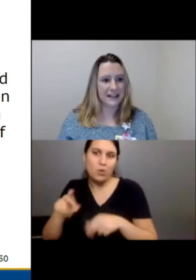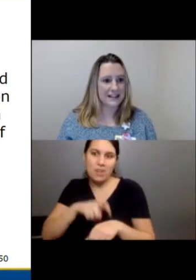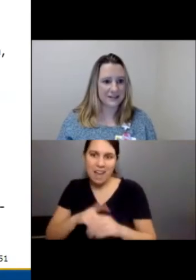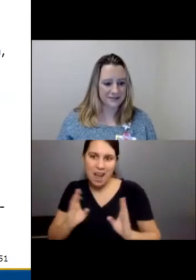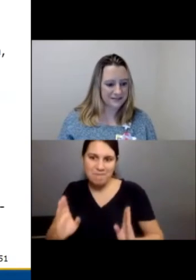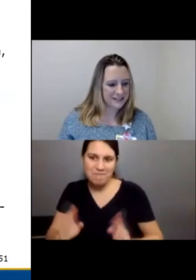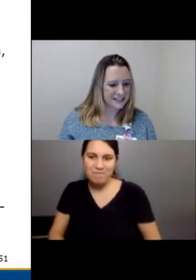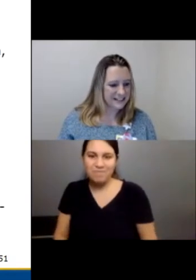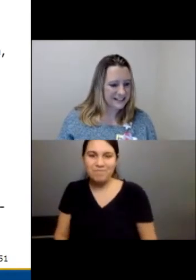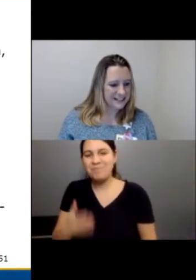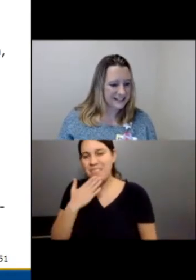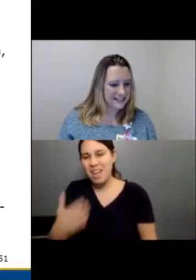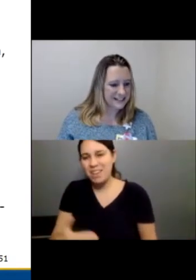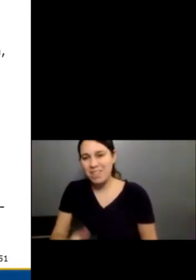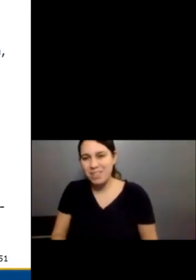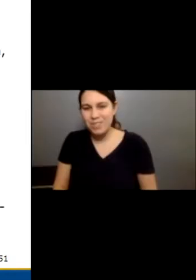Thank you.